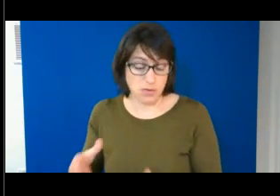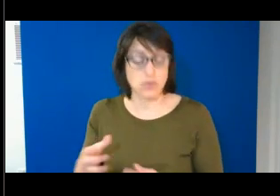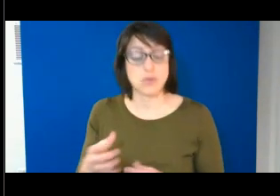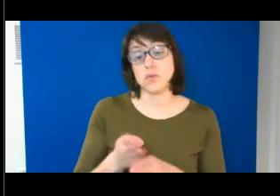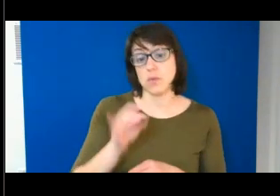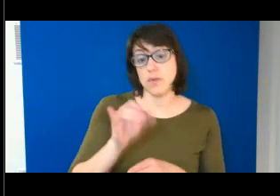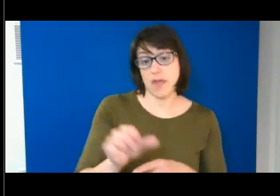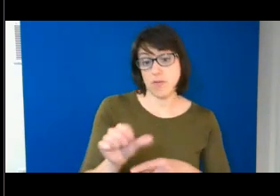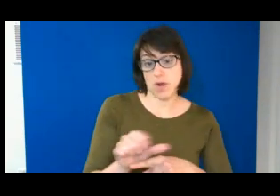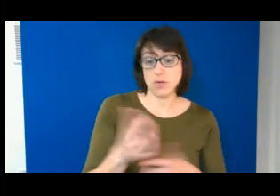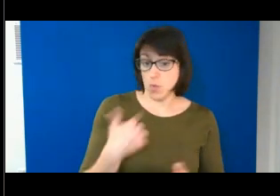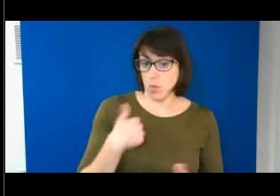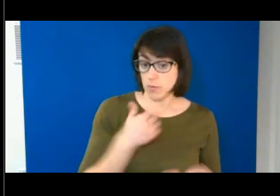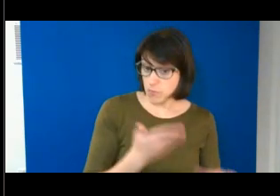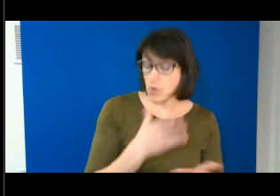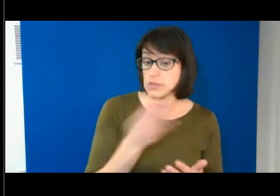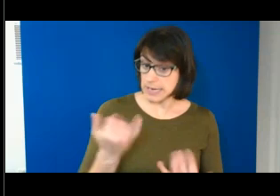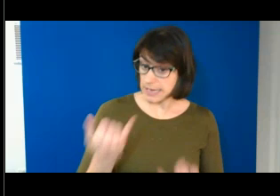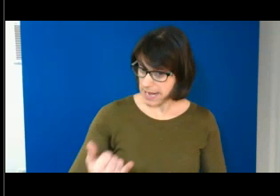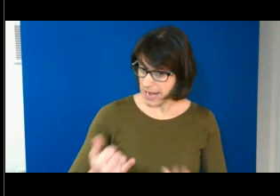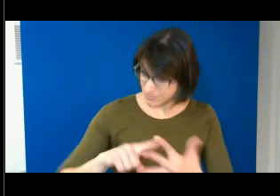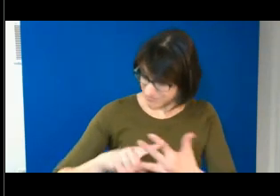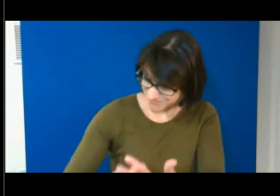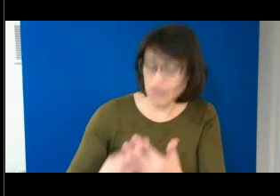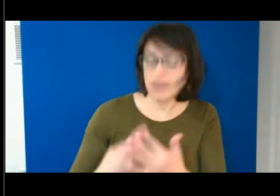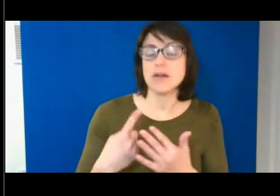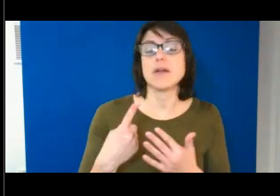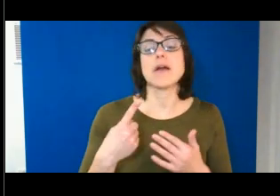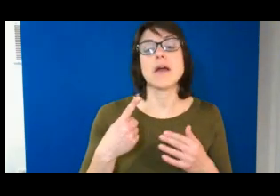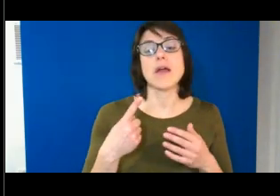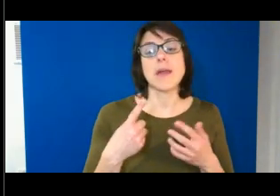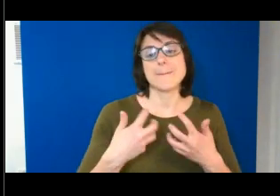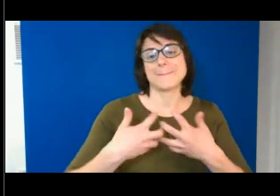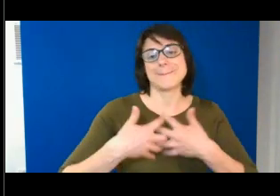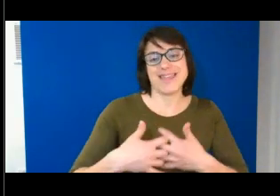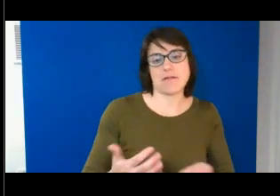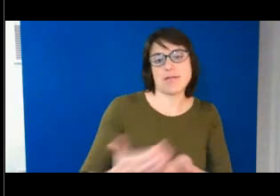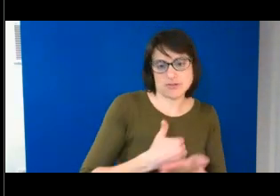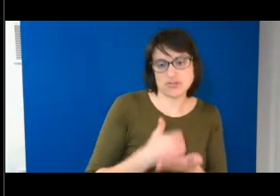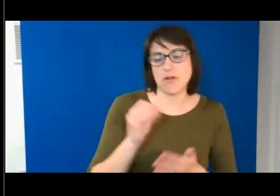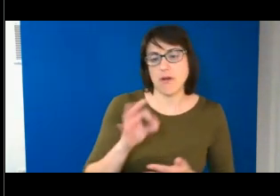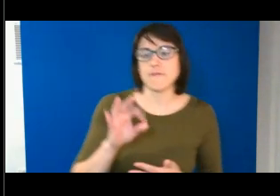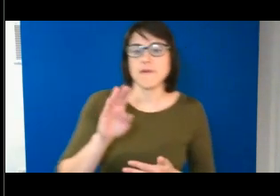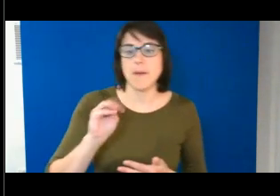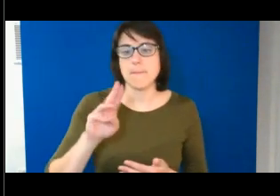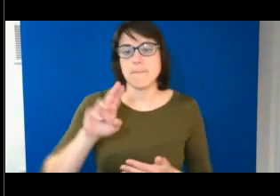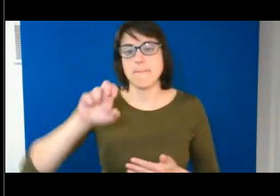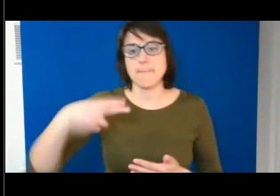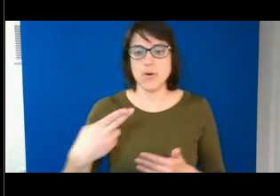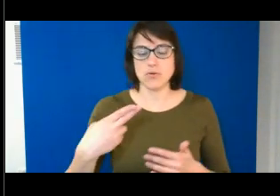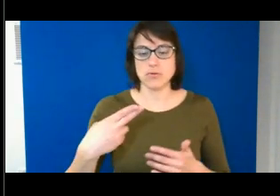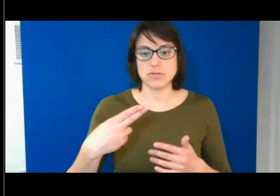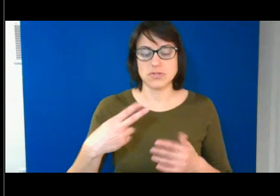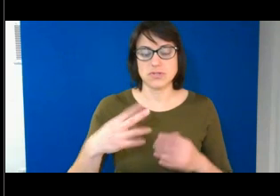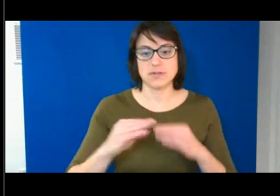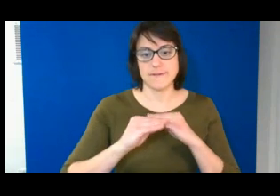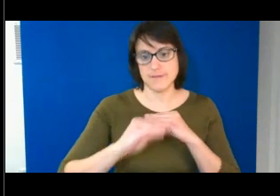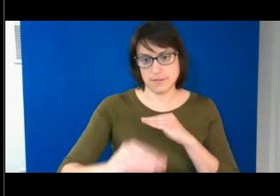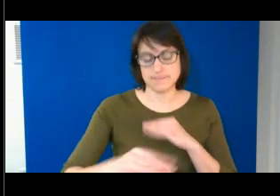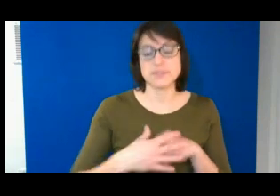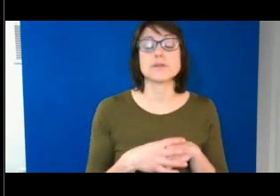what we are implementing right now is a mechanical collection of mulch films. So rather than collecting these plastics by hand,